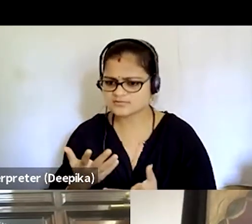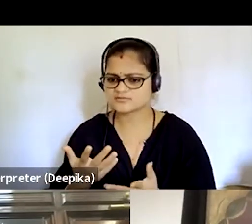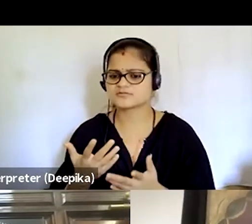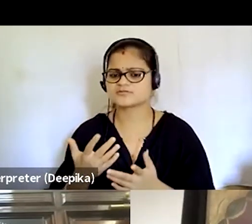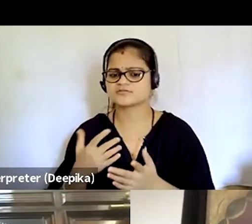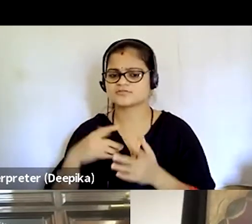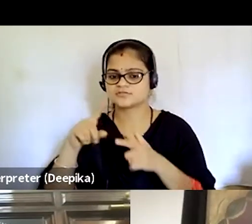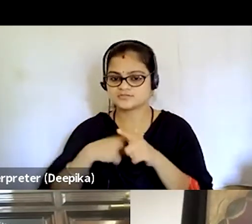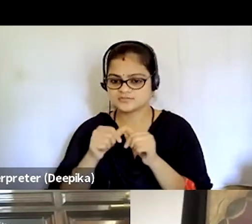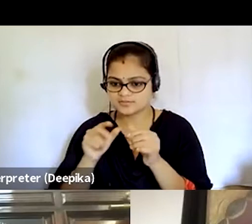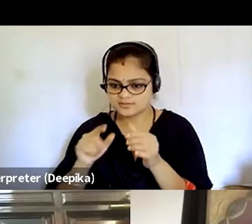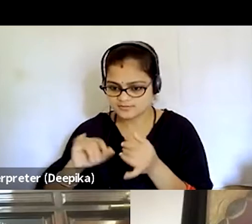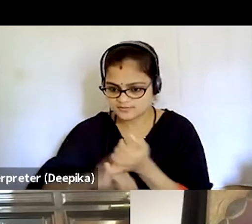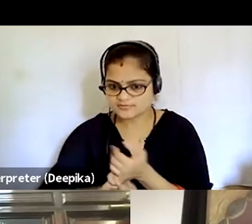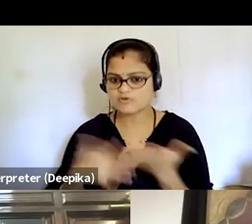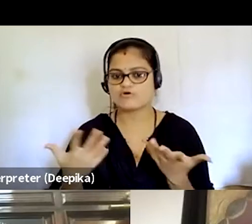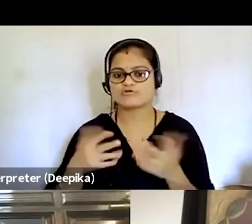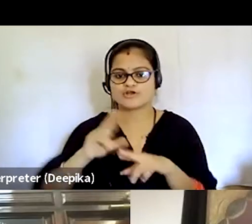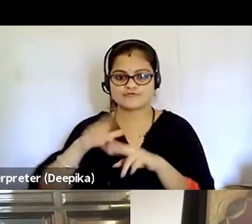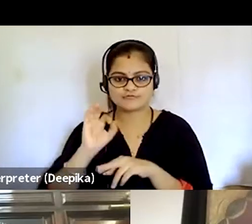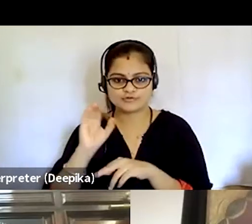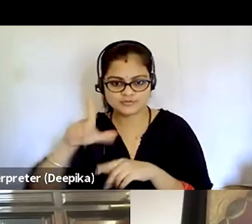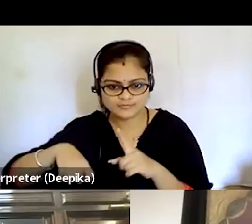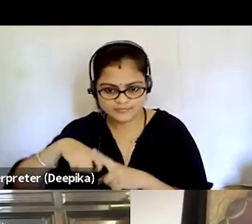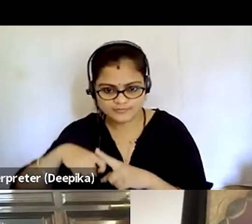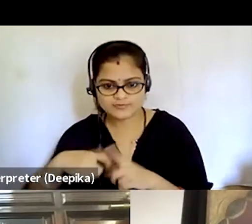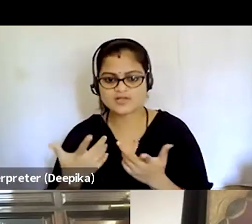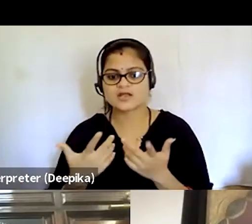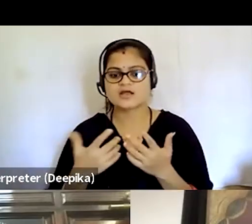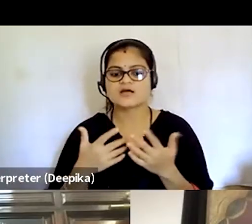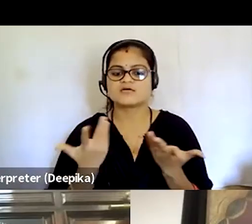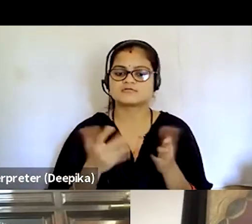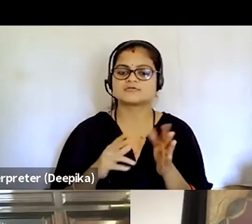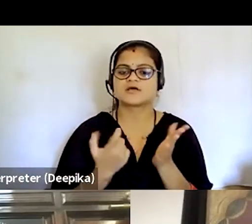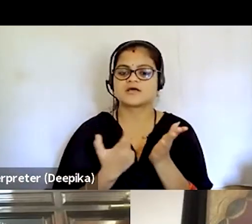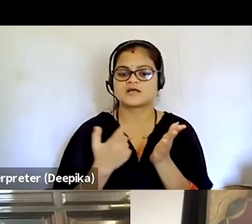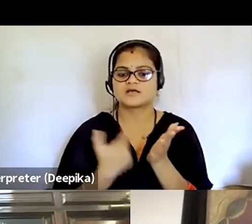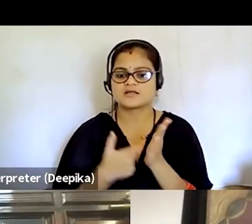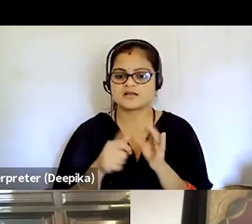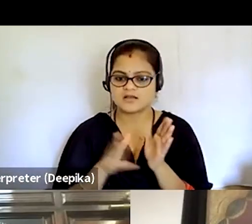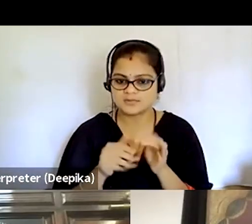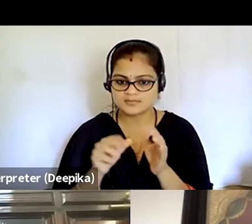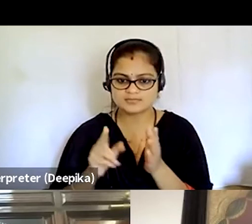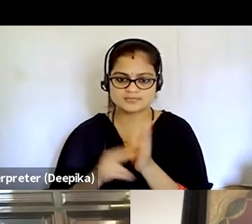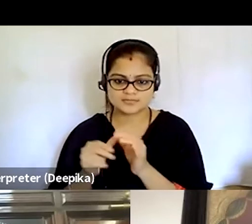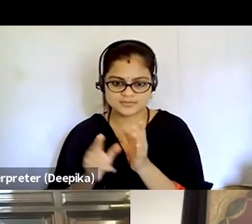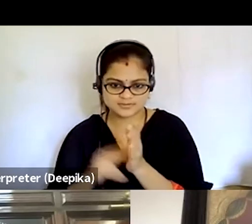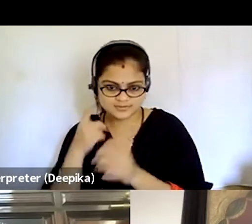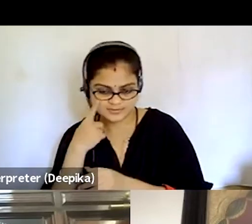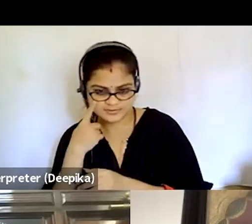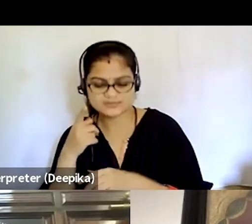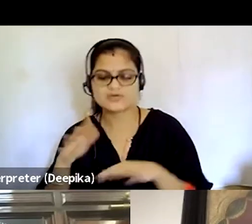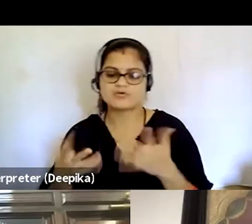did indie folk or whether we did Ramamani and Carnatic, and so it